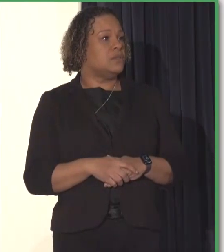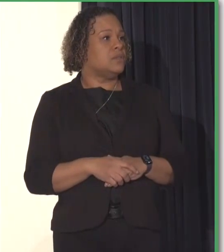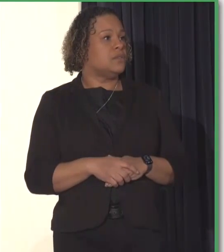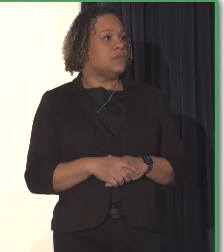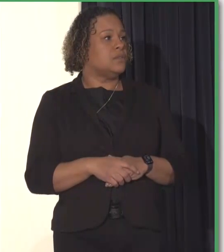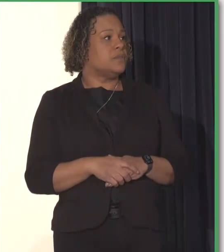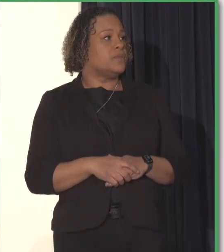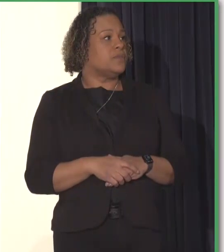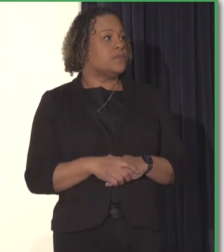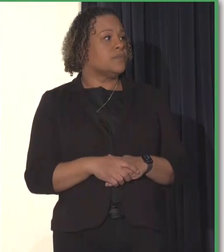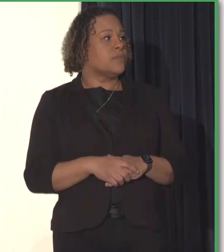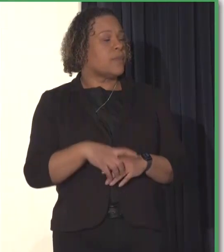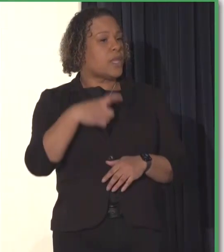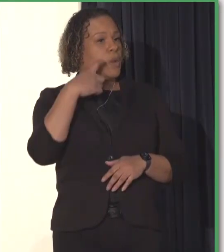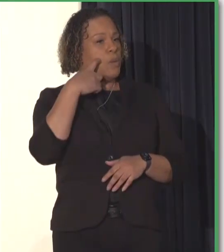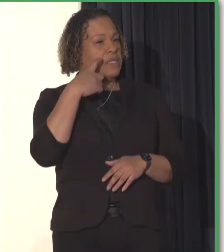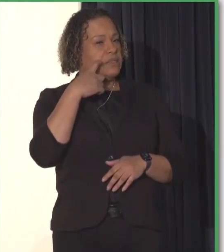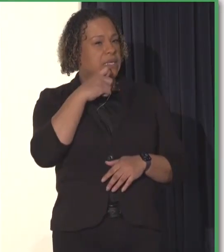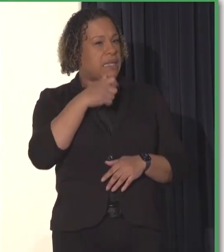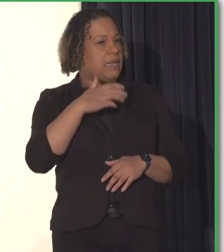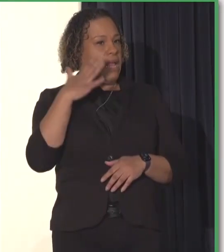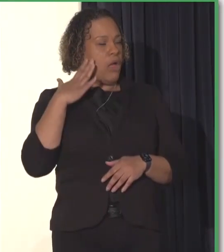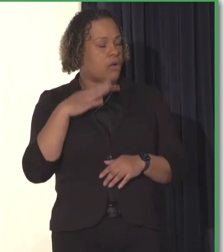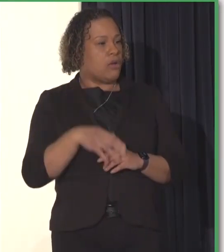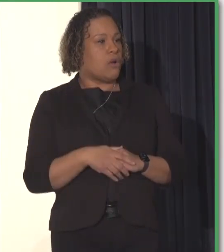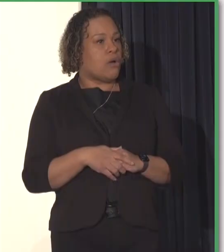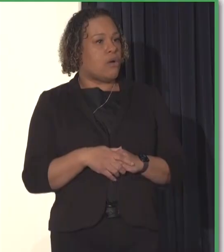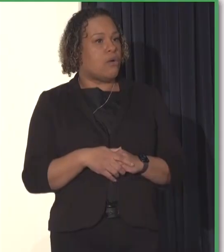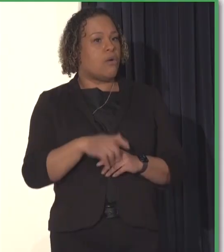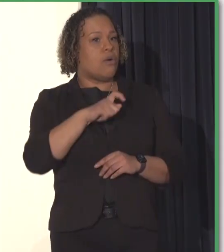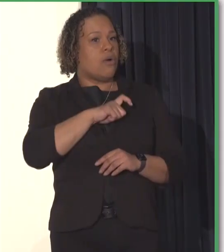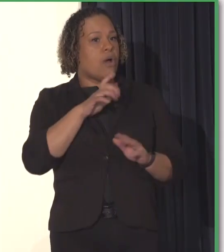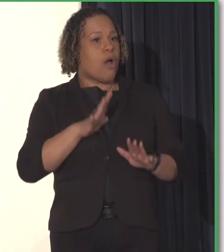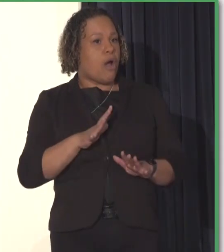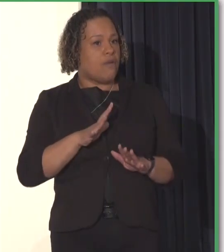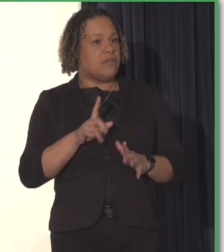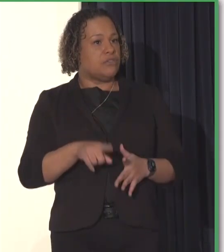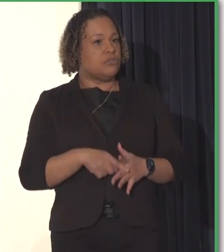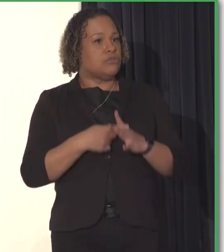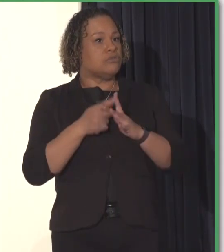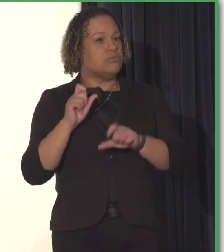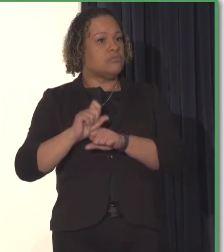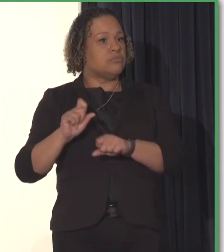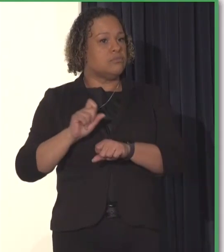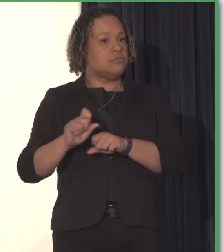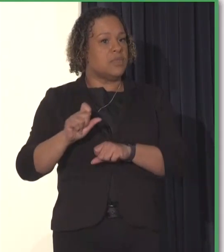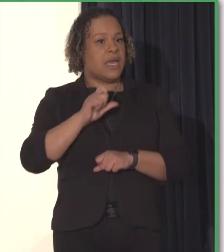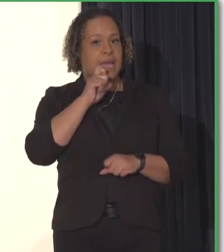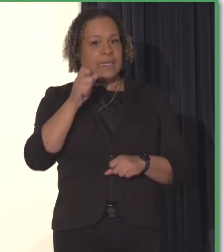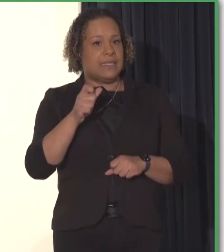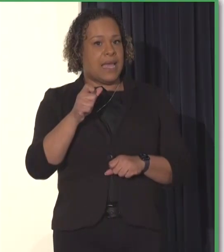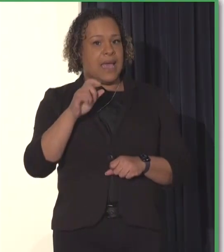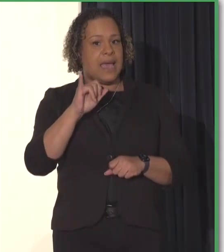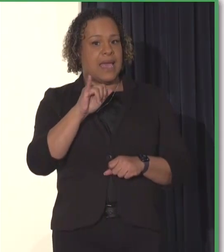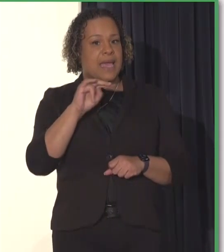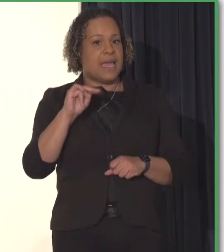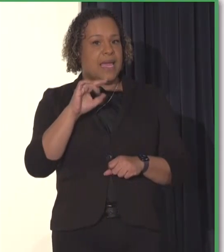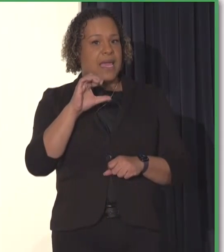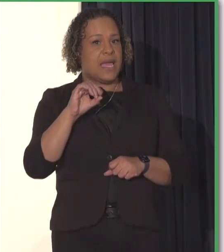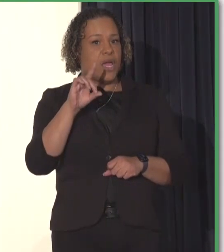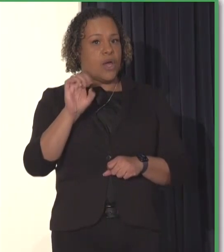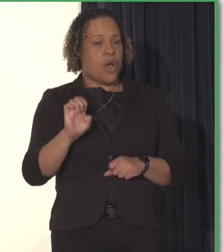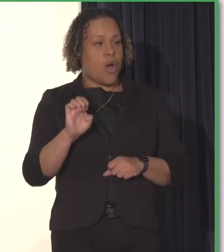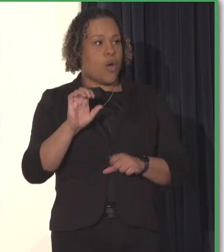Not long ago, we had officers that came on board that was not MCODE certified at